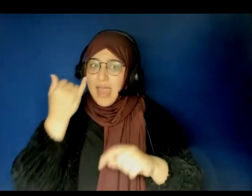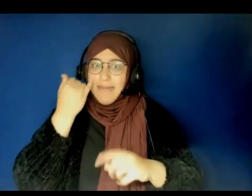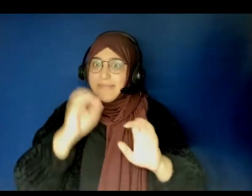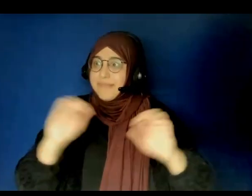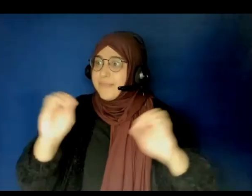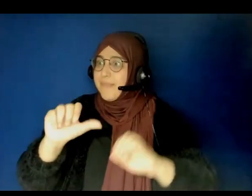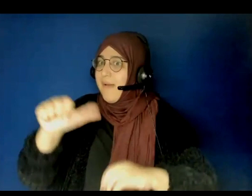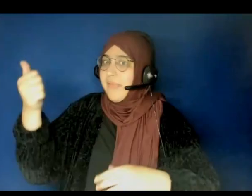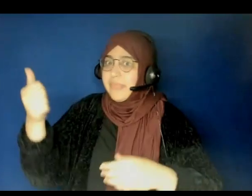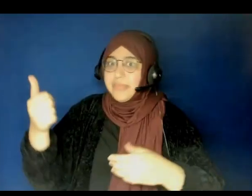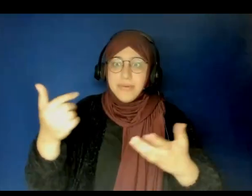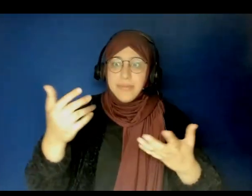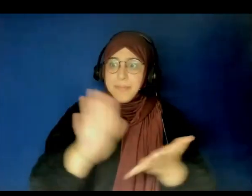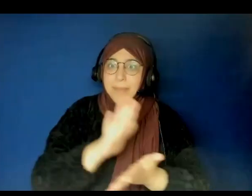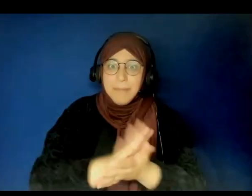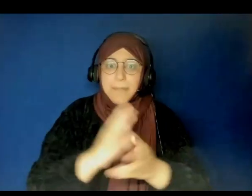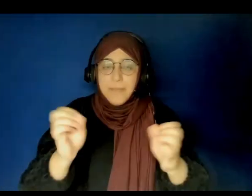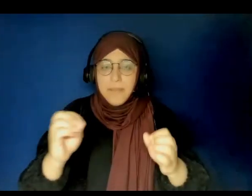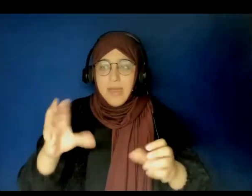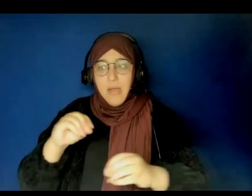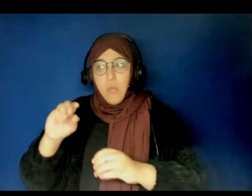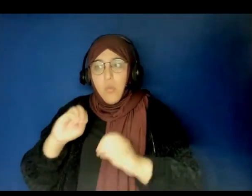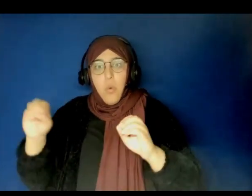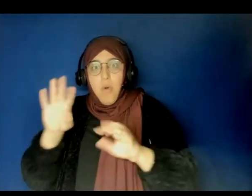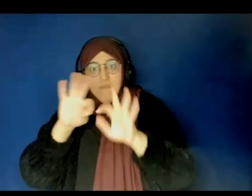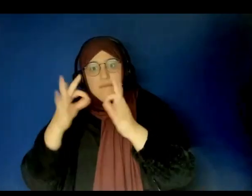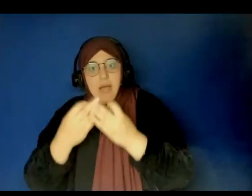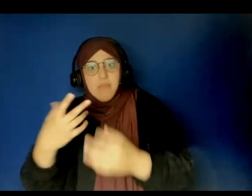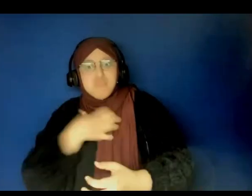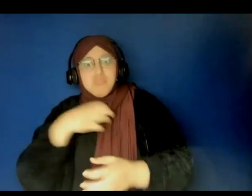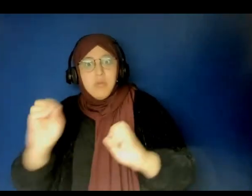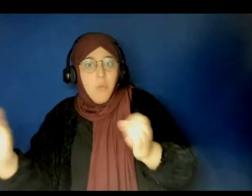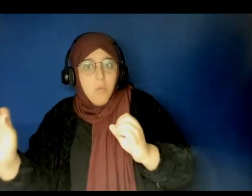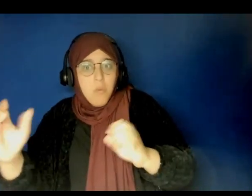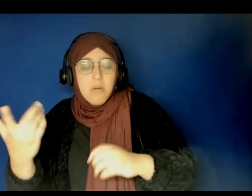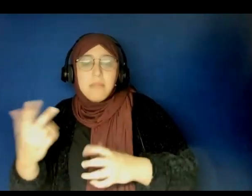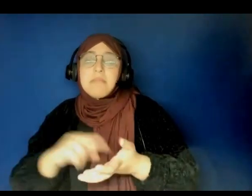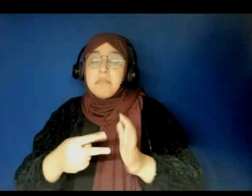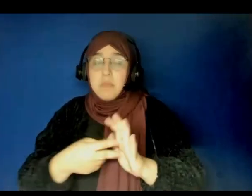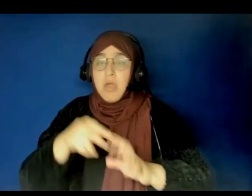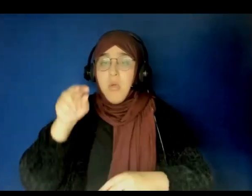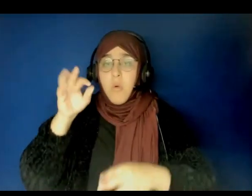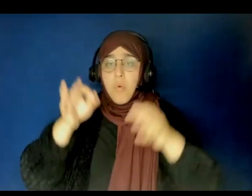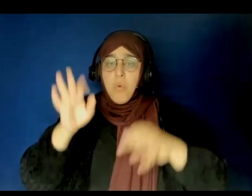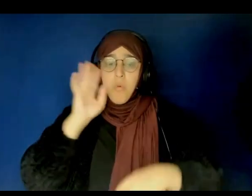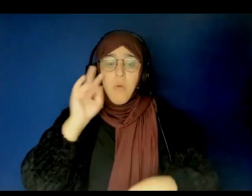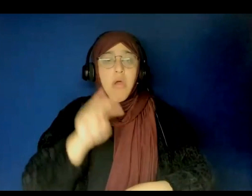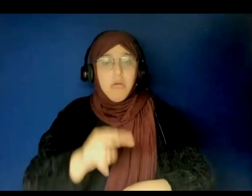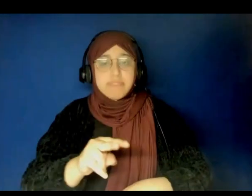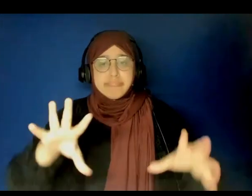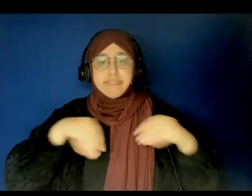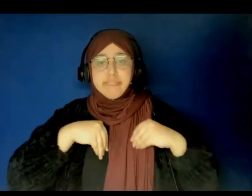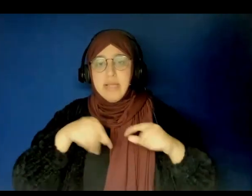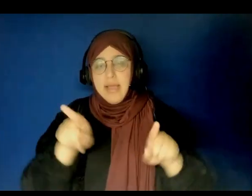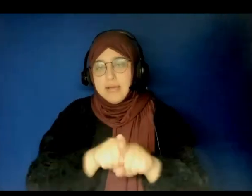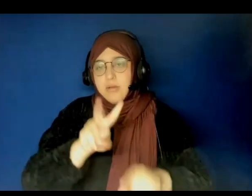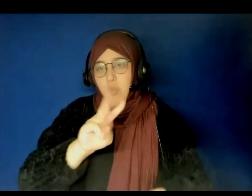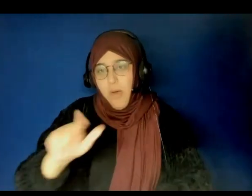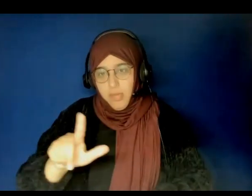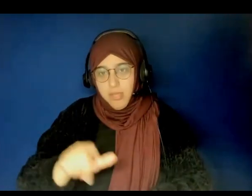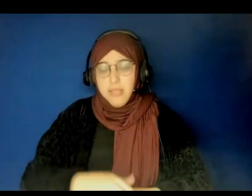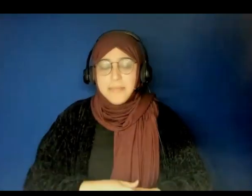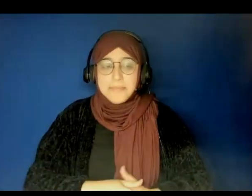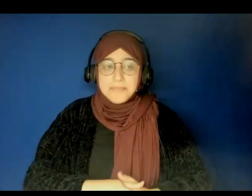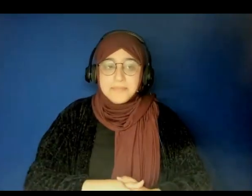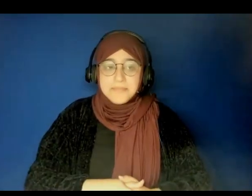to say no, I don't accept this, then the courts will generally accept that as a will. But you